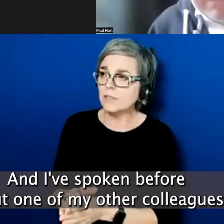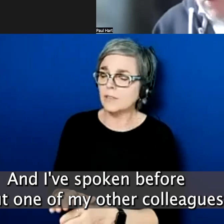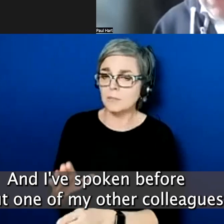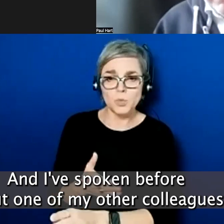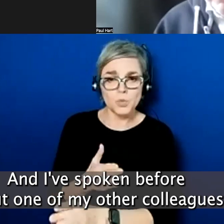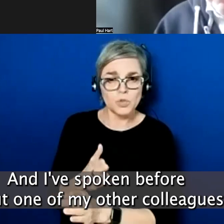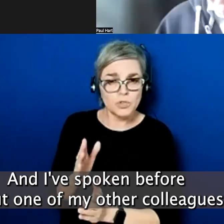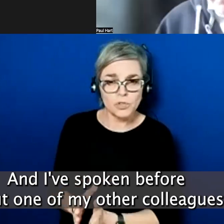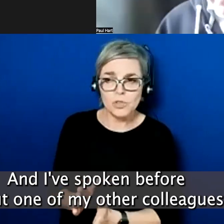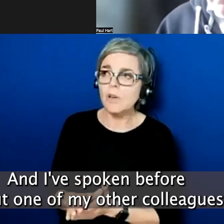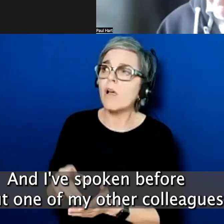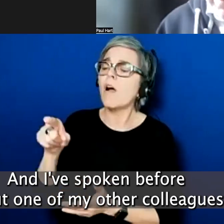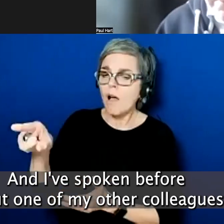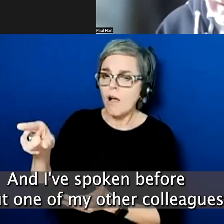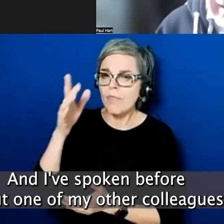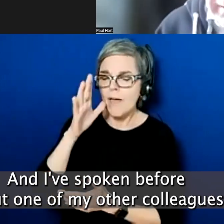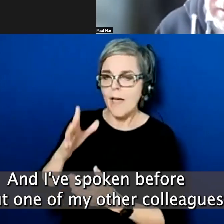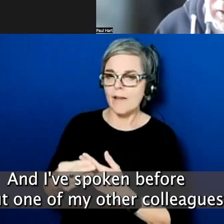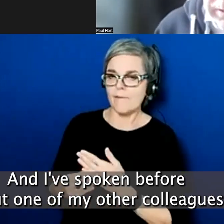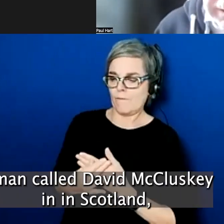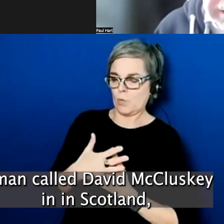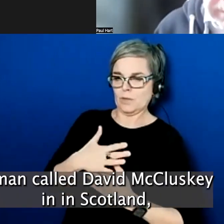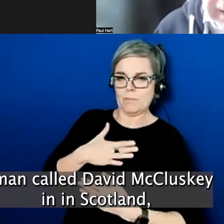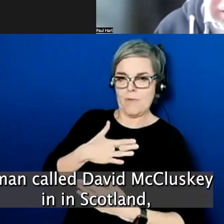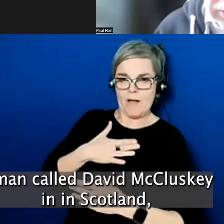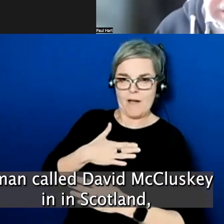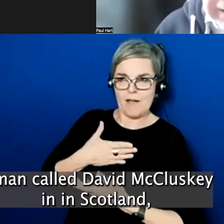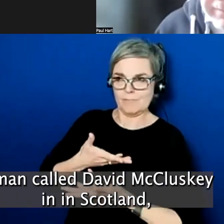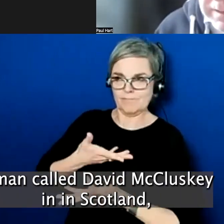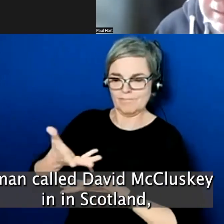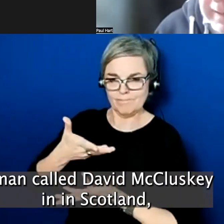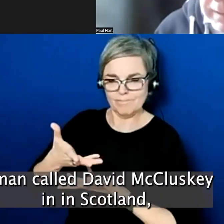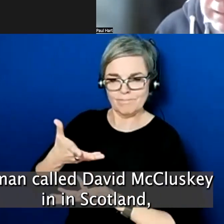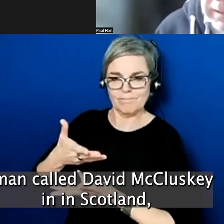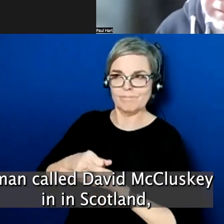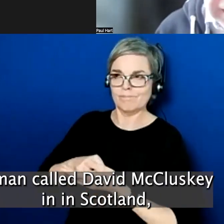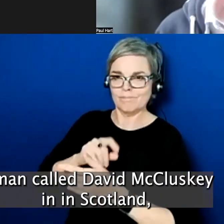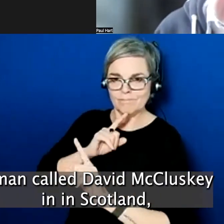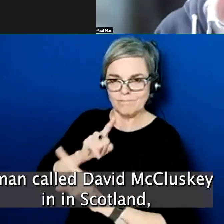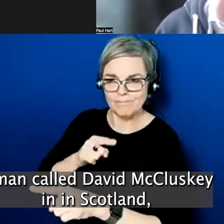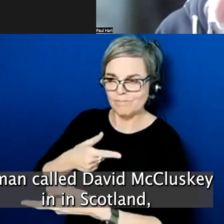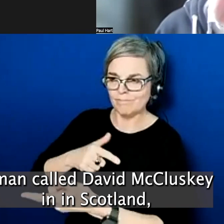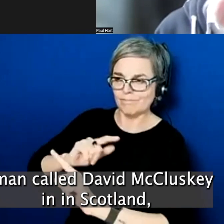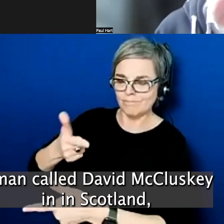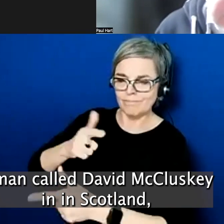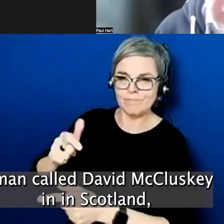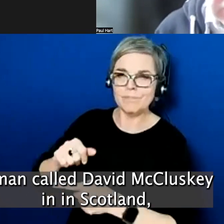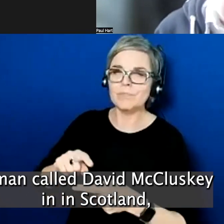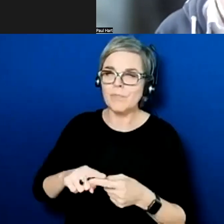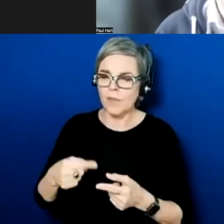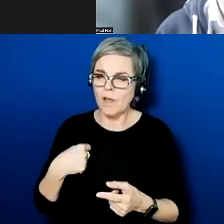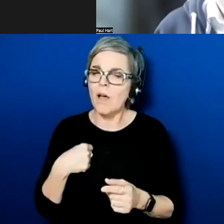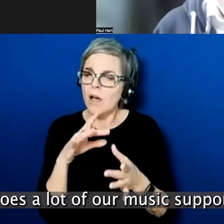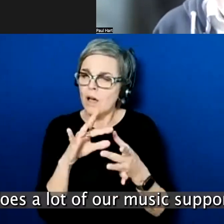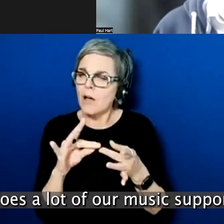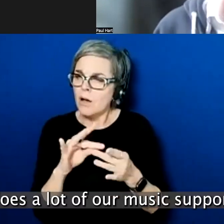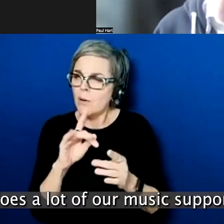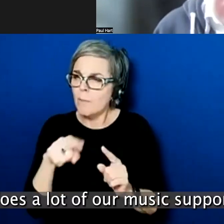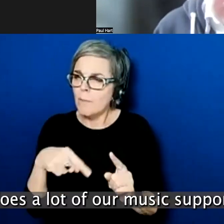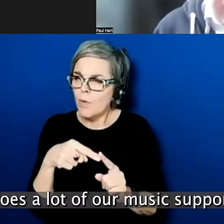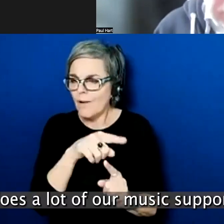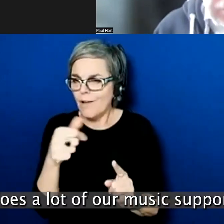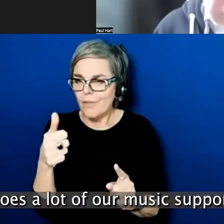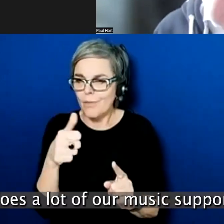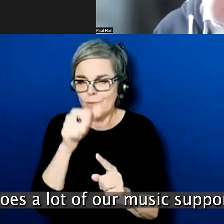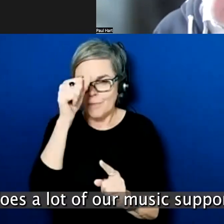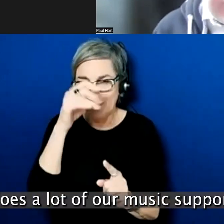I've spoken before about one of my other colleagues, a man called David McCluskey in Scotland, who does a lot of